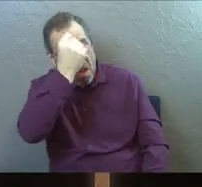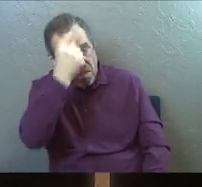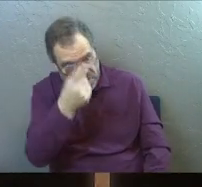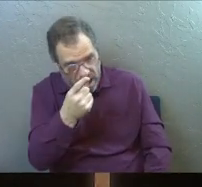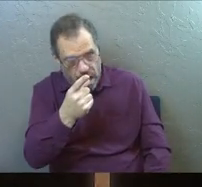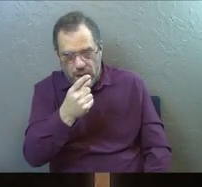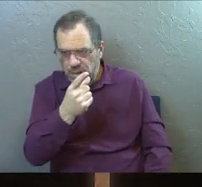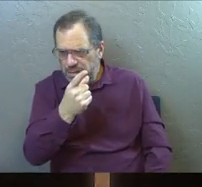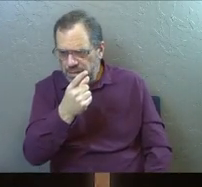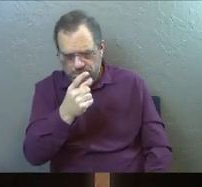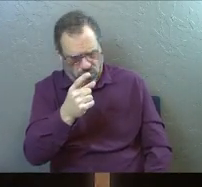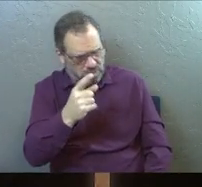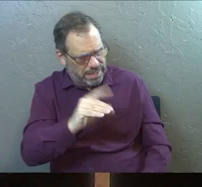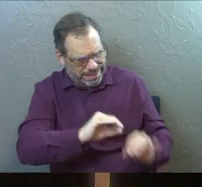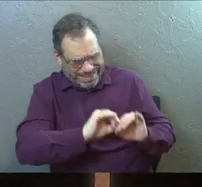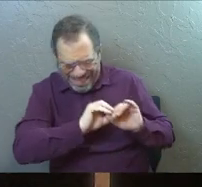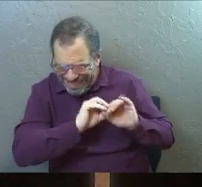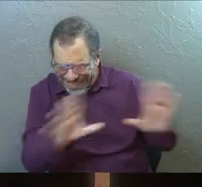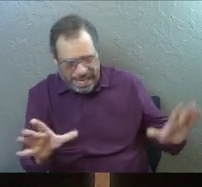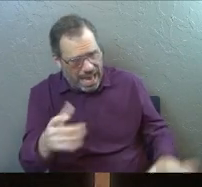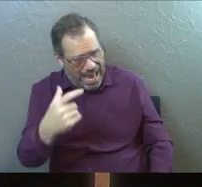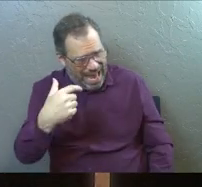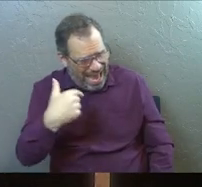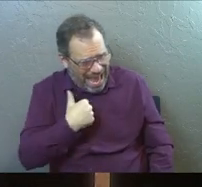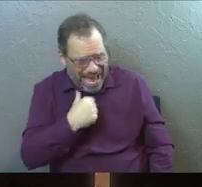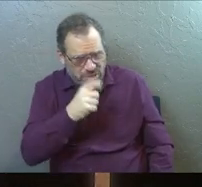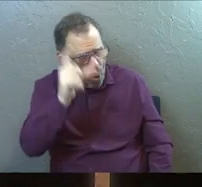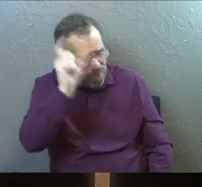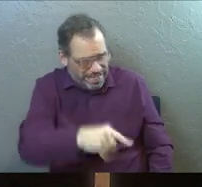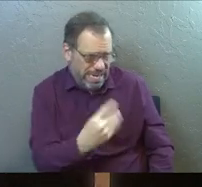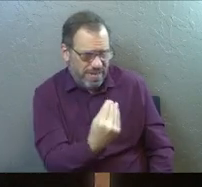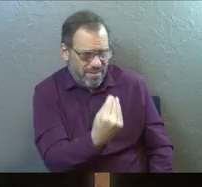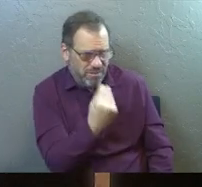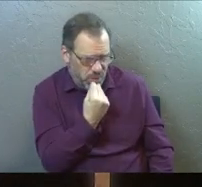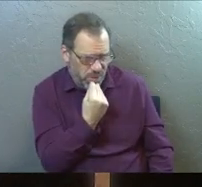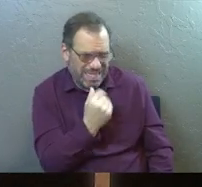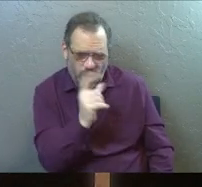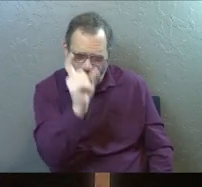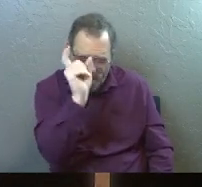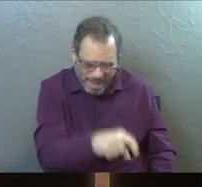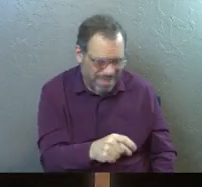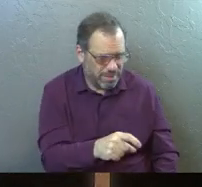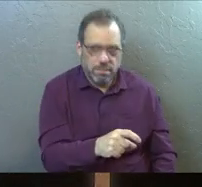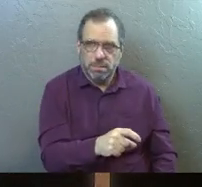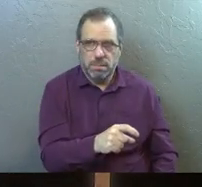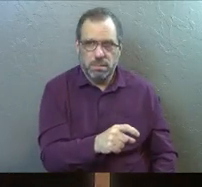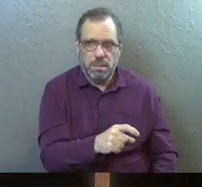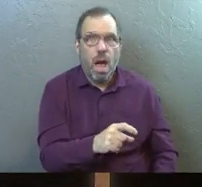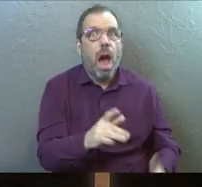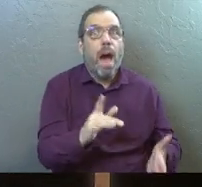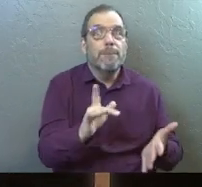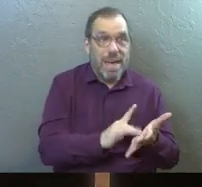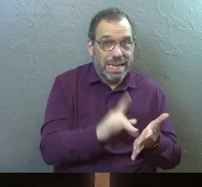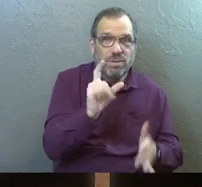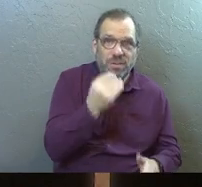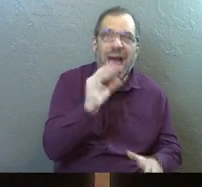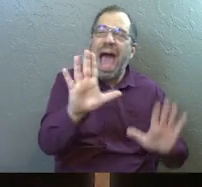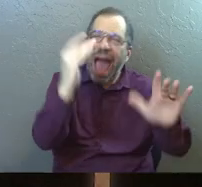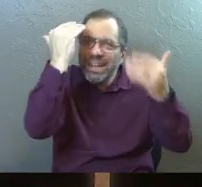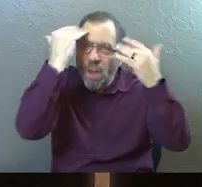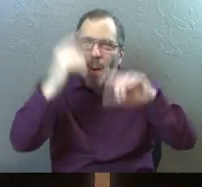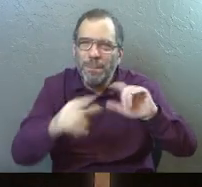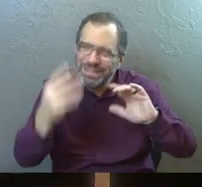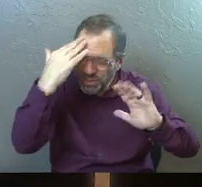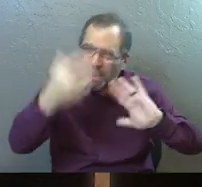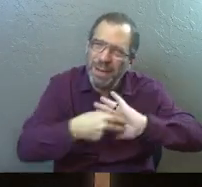understand absolutely crystal clear that I don't need food. You're like, well, medically, we do need food. I know, but